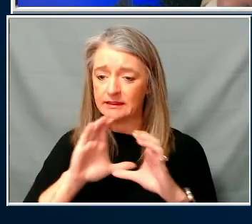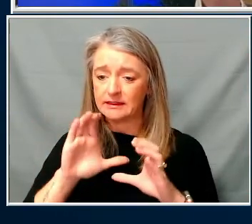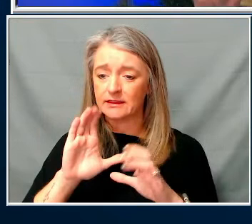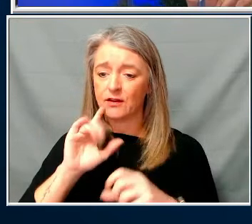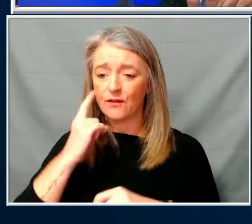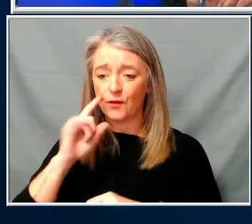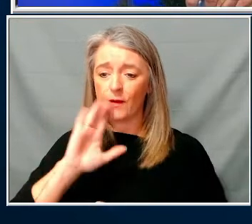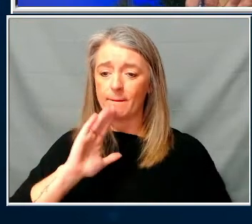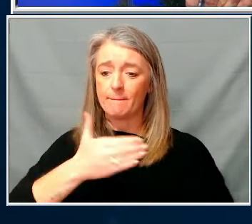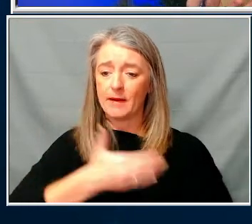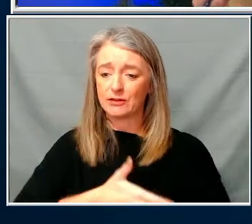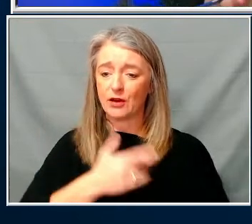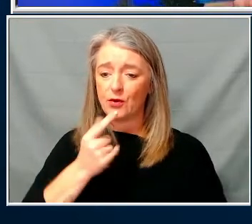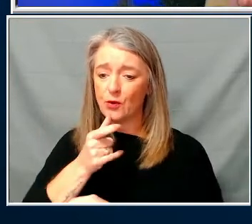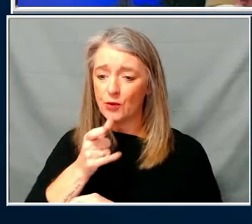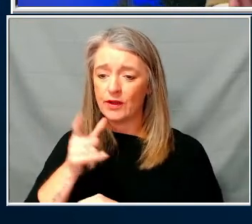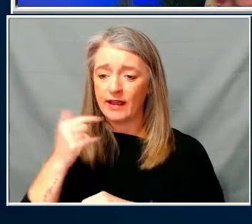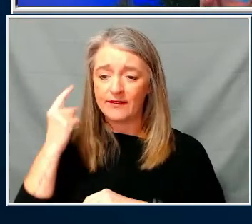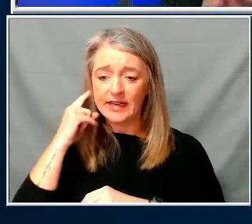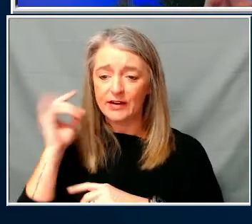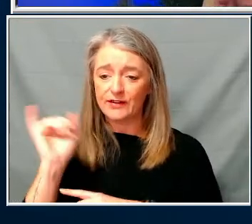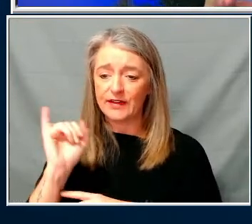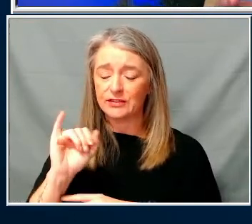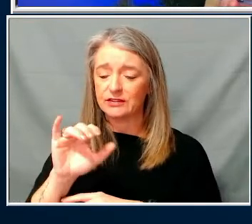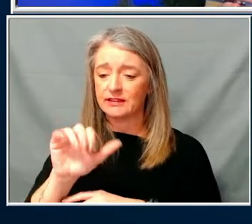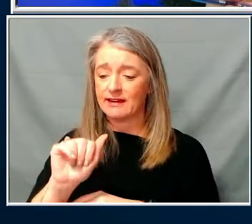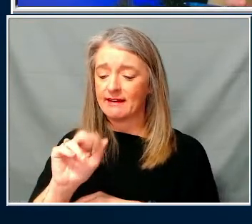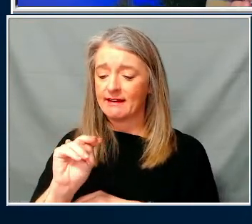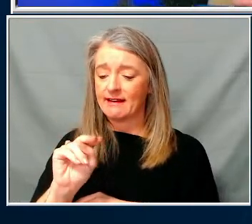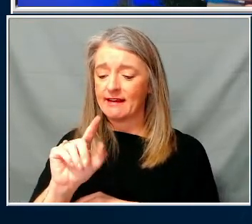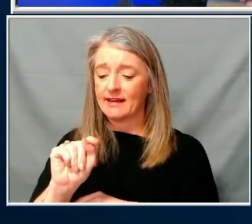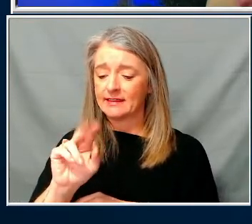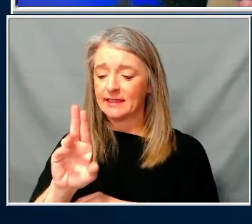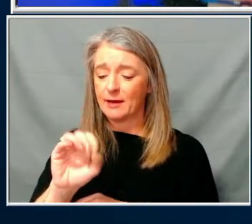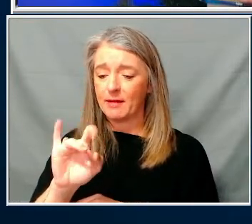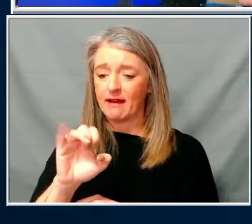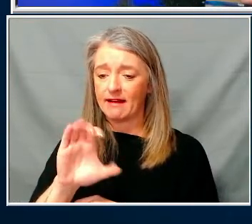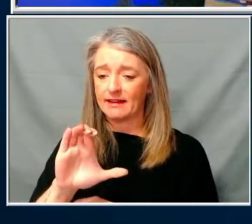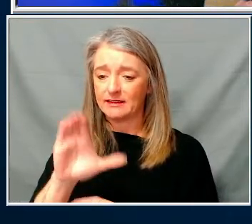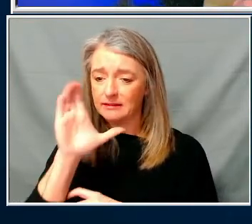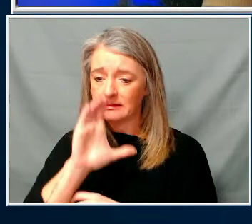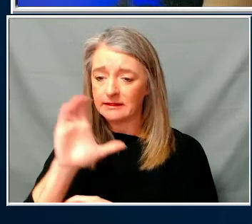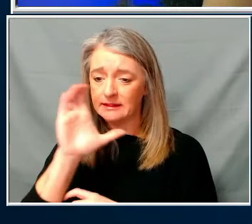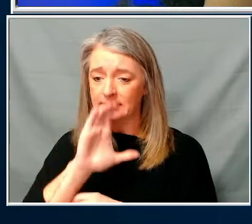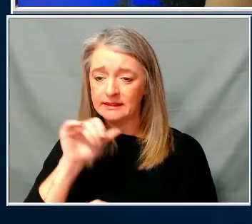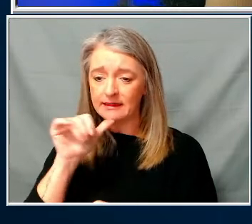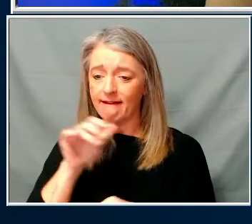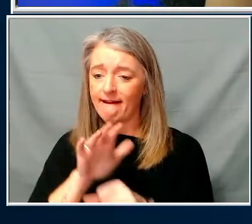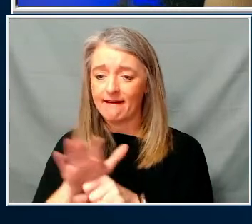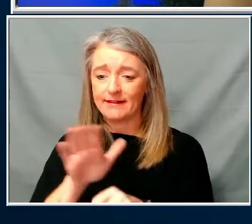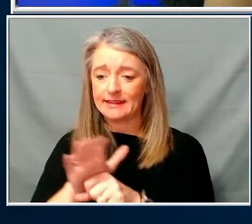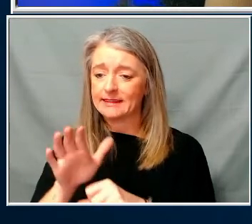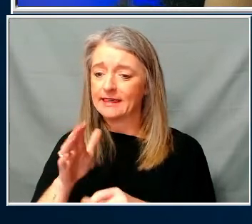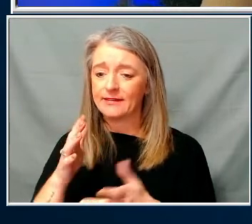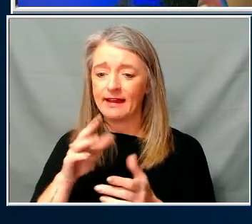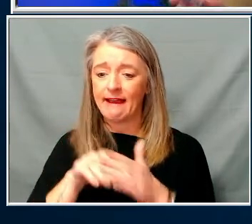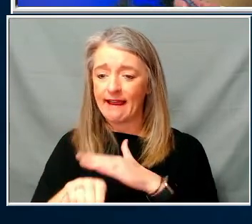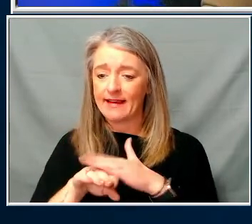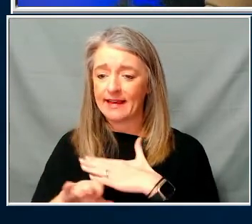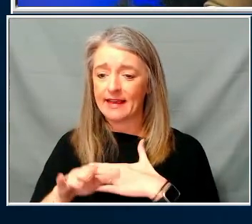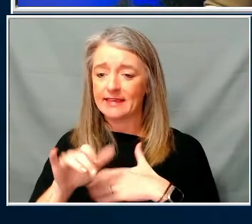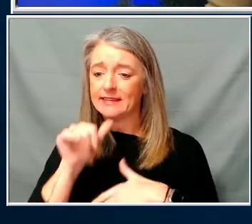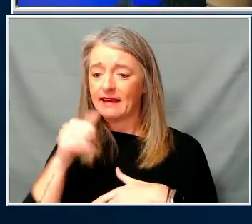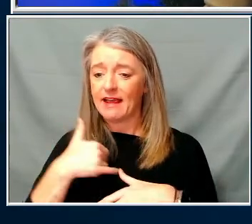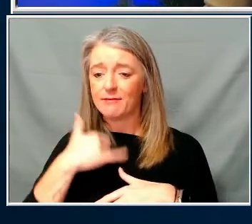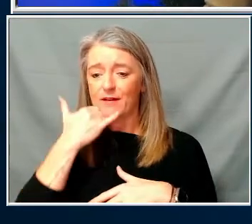daughter who had an ear infection. It was kind of like I felt a little out of sorts not being able to have easy access, and I didn't have your phone number in my in my